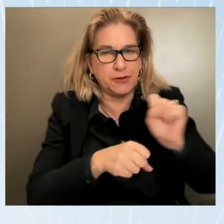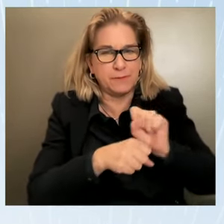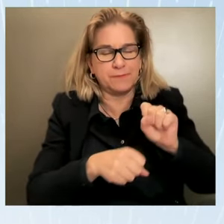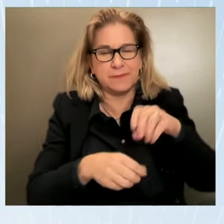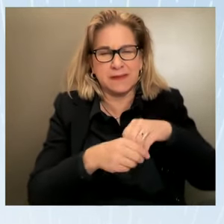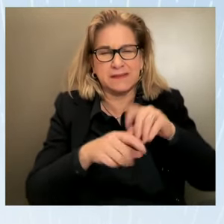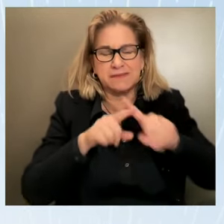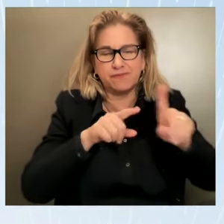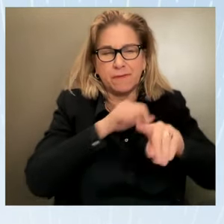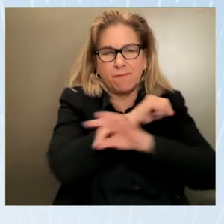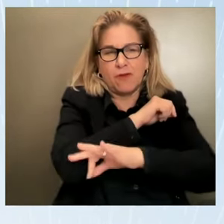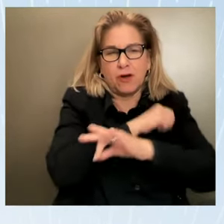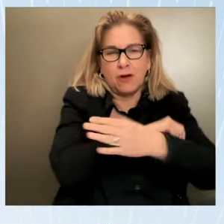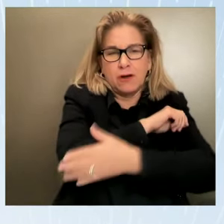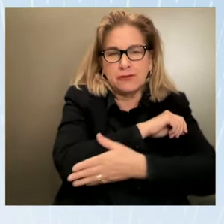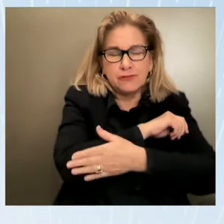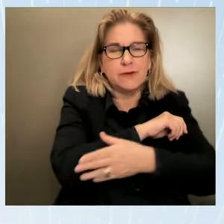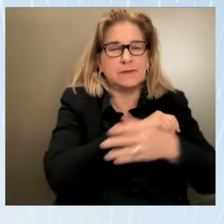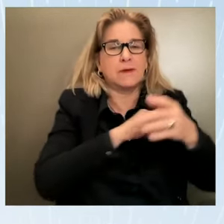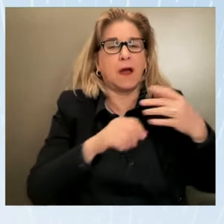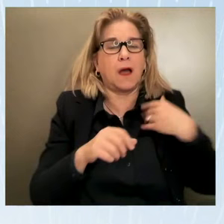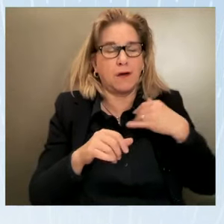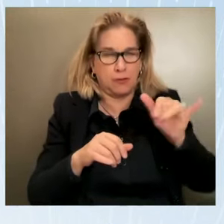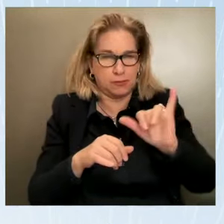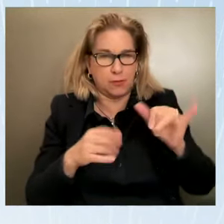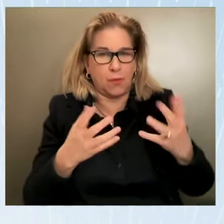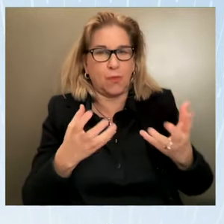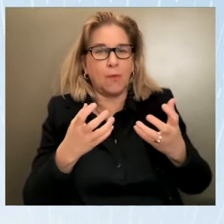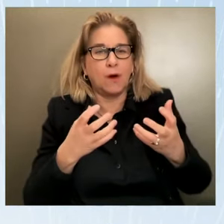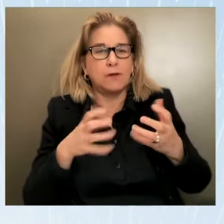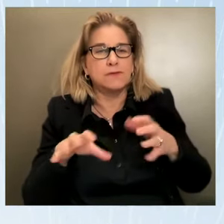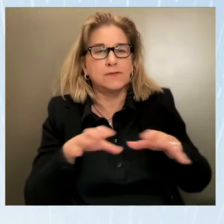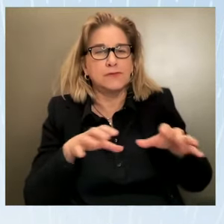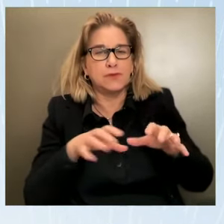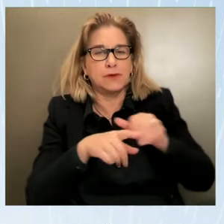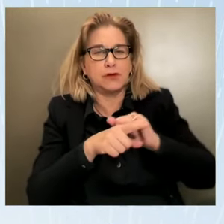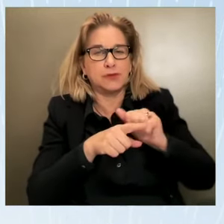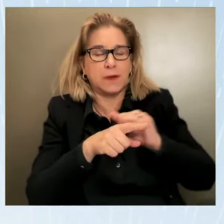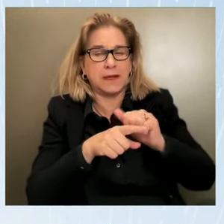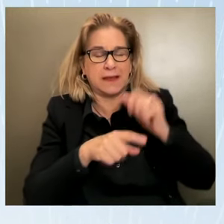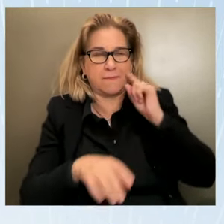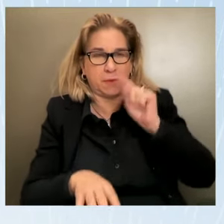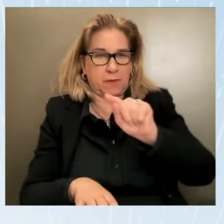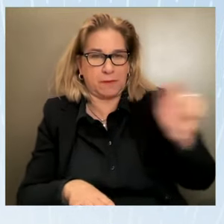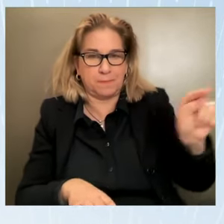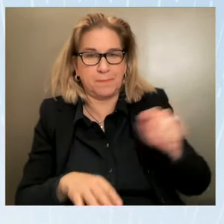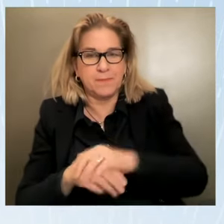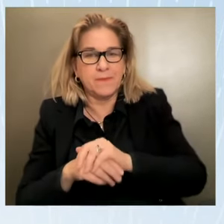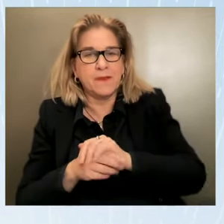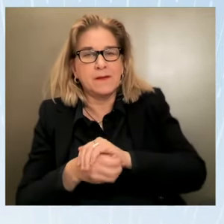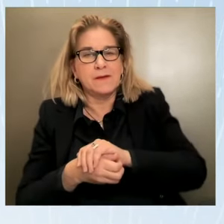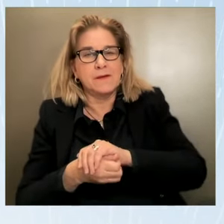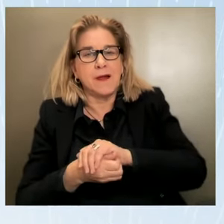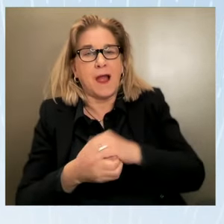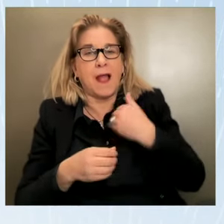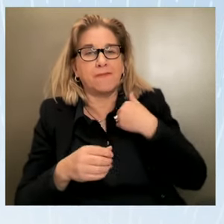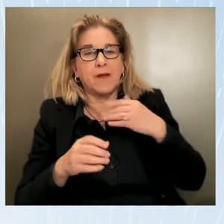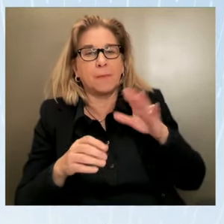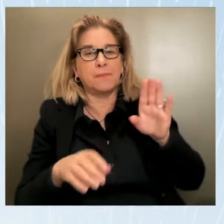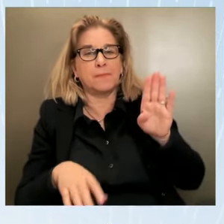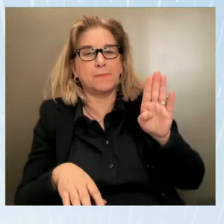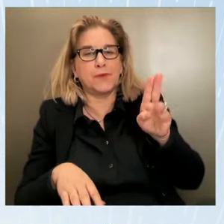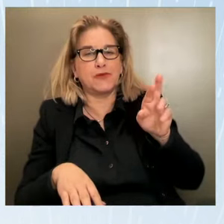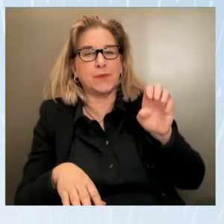Second, Commerce Department's Bureau of Industry and Security continually works with other U.S.